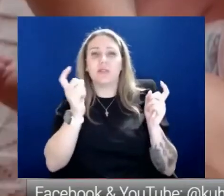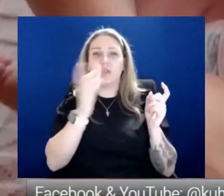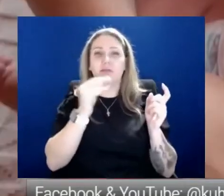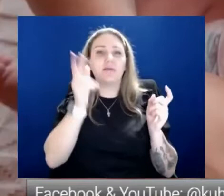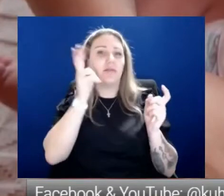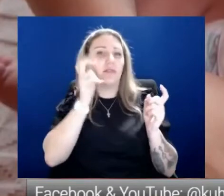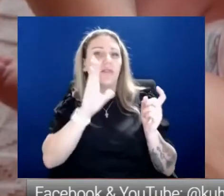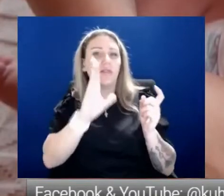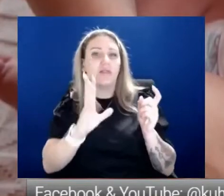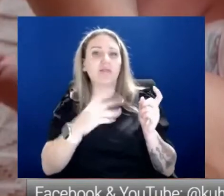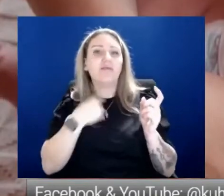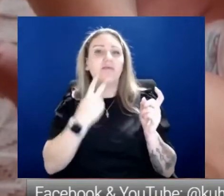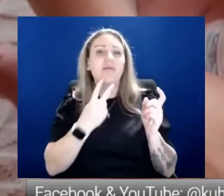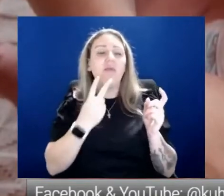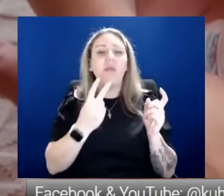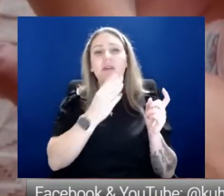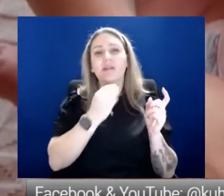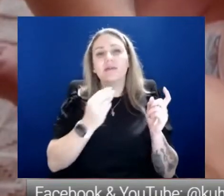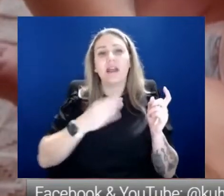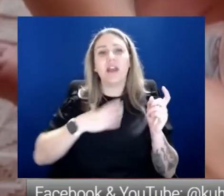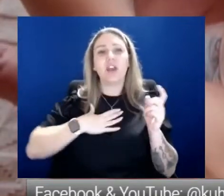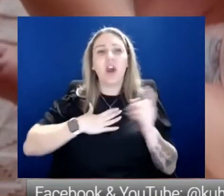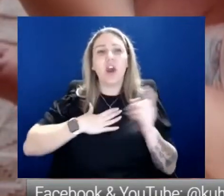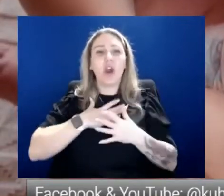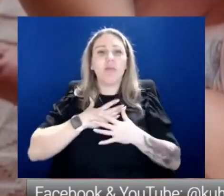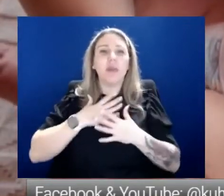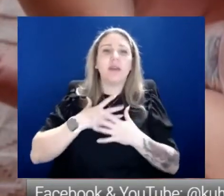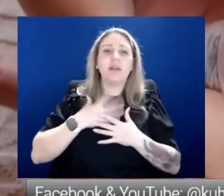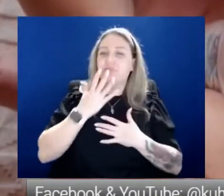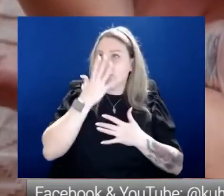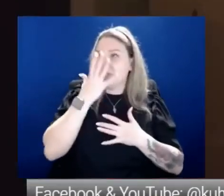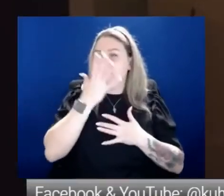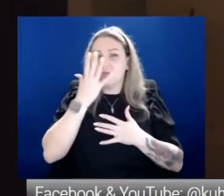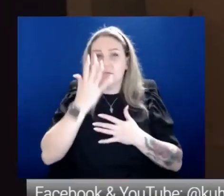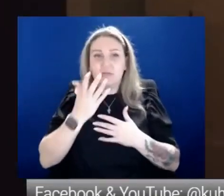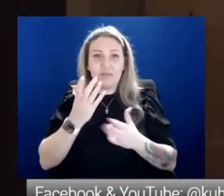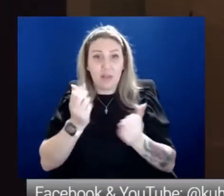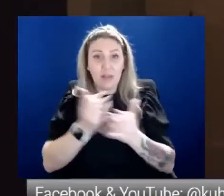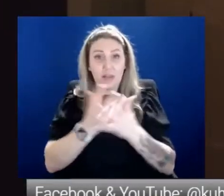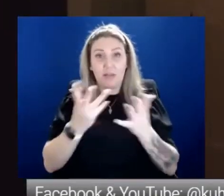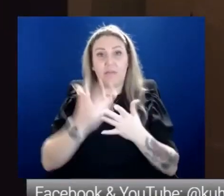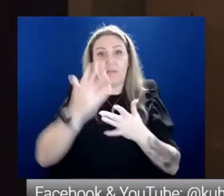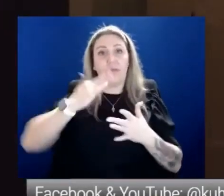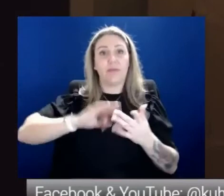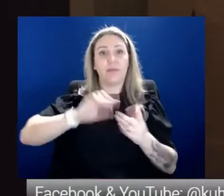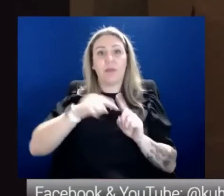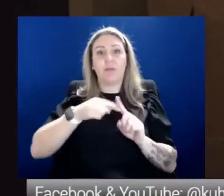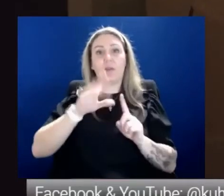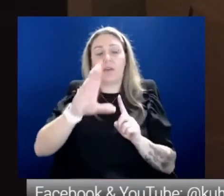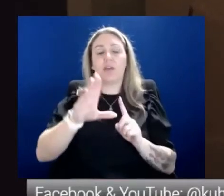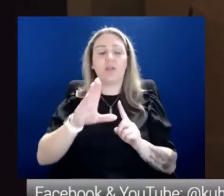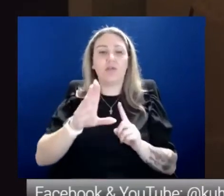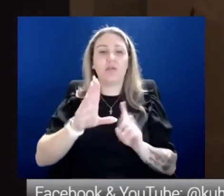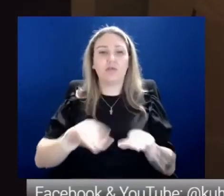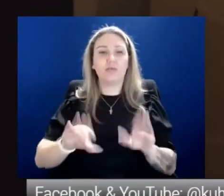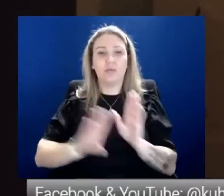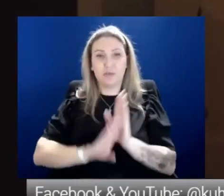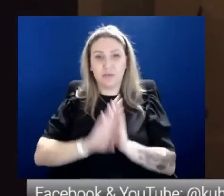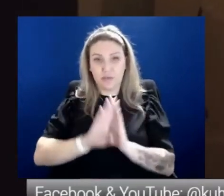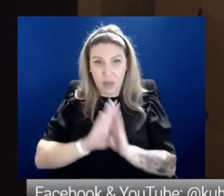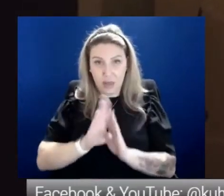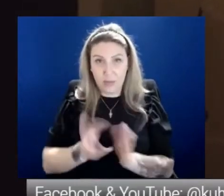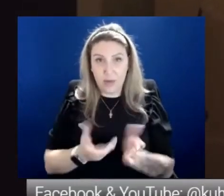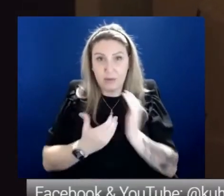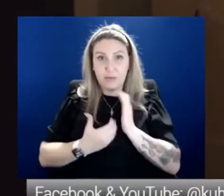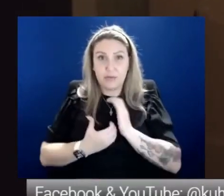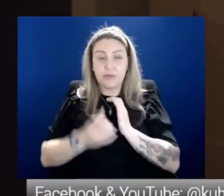voice. You're going to hear their mom's heartbeat and smell them. And so there's lots of benefits when it comes to your child's development, not just